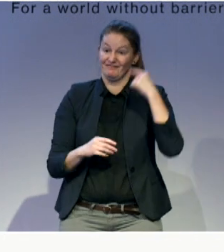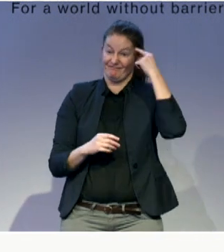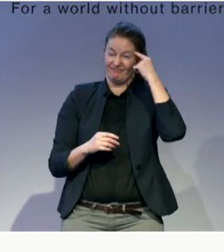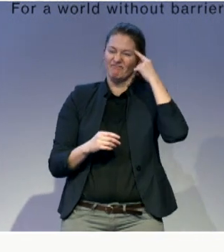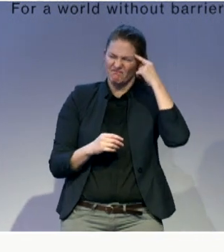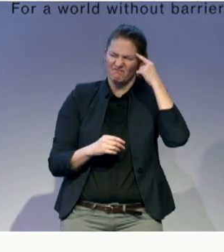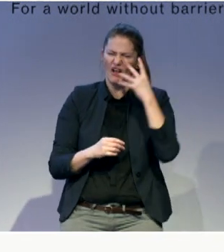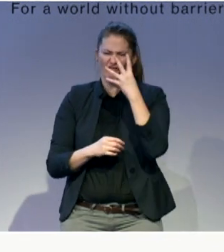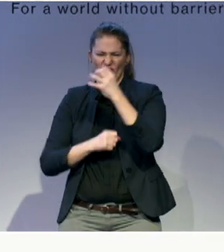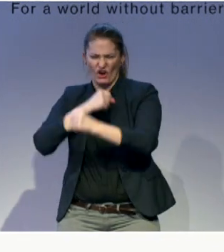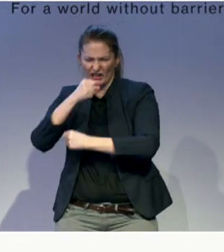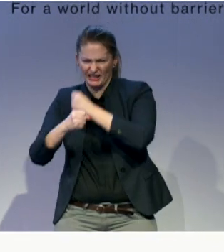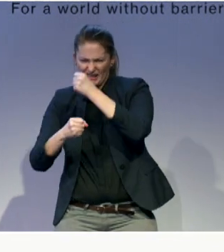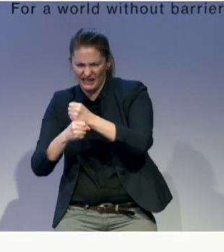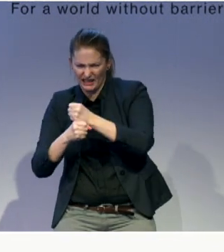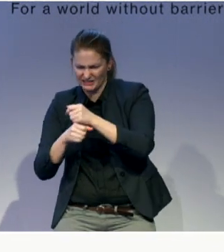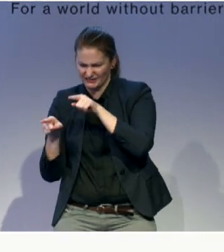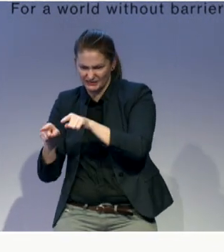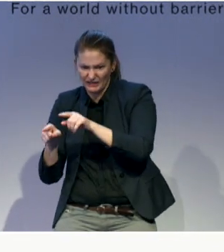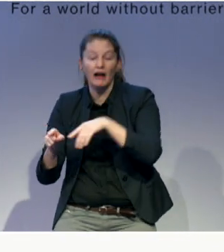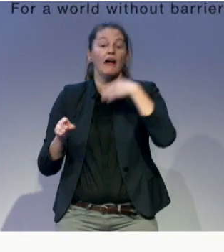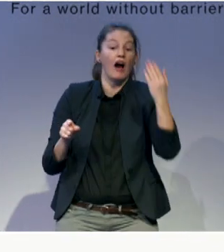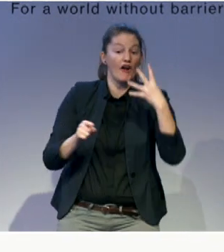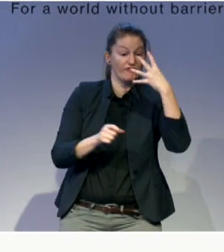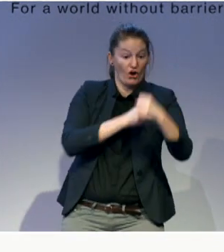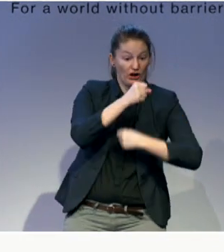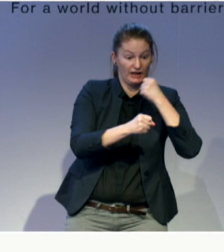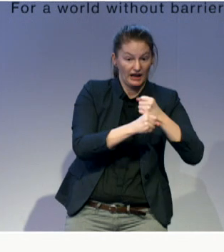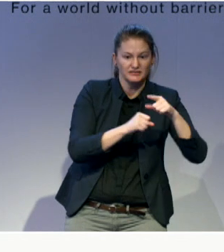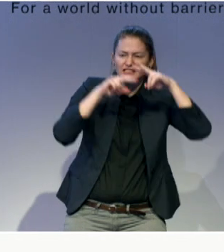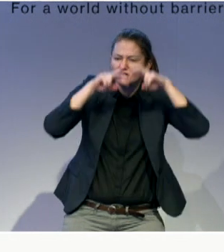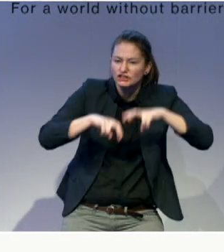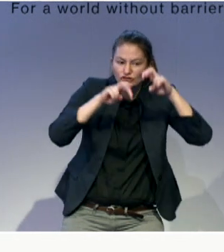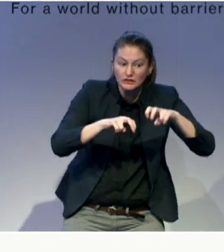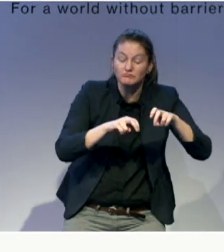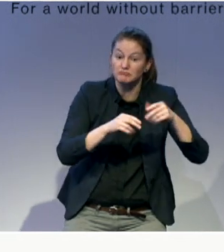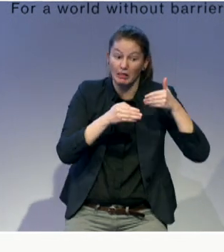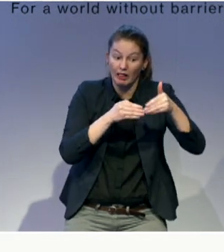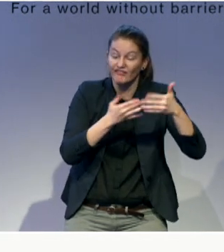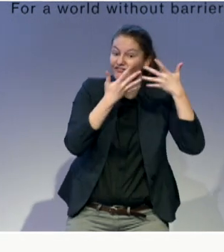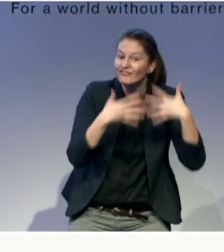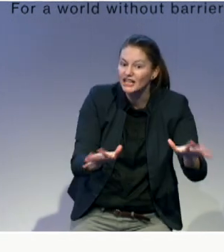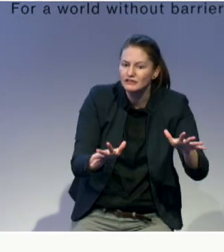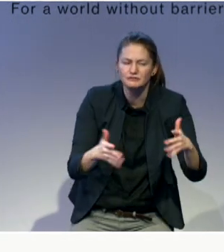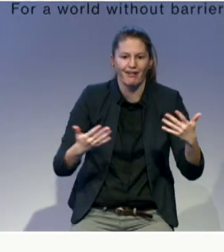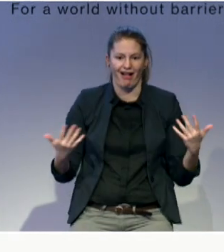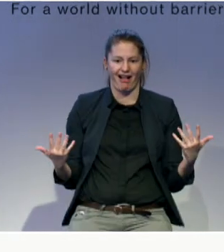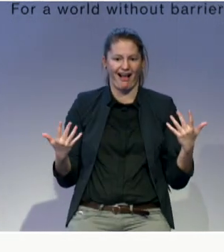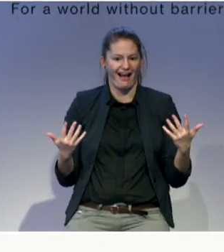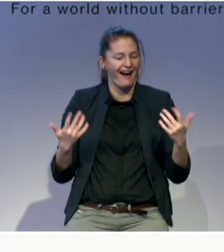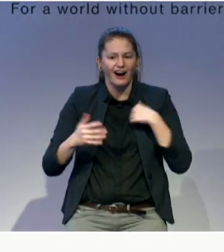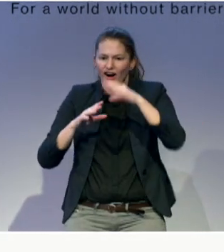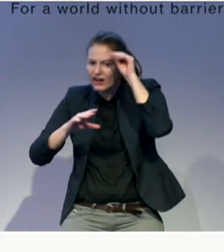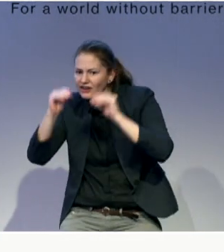of education to go next year before we start all over again. In June,